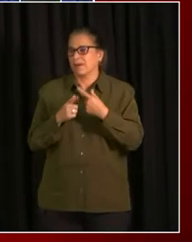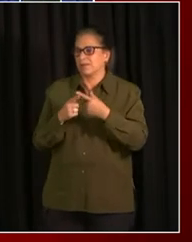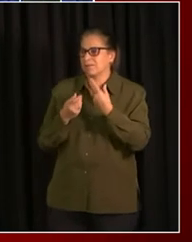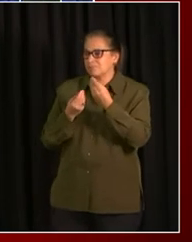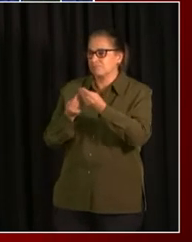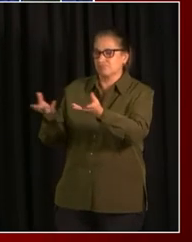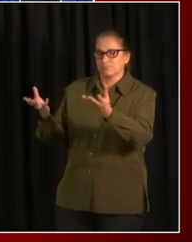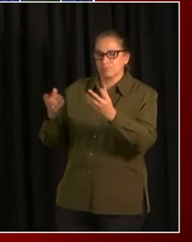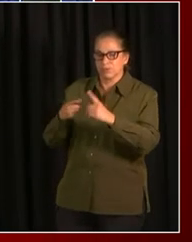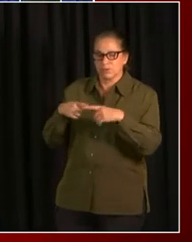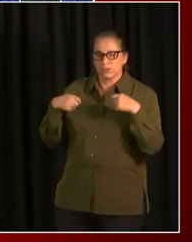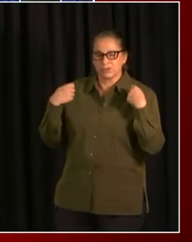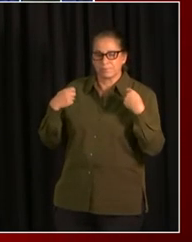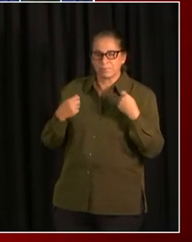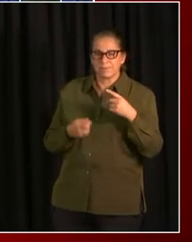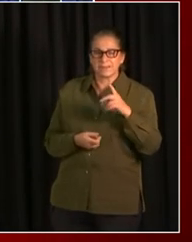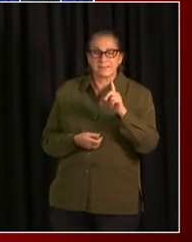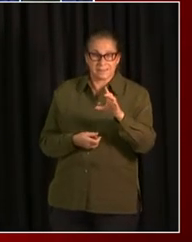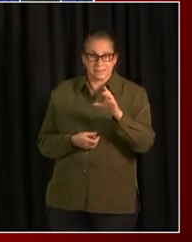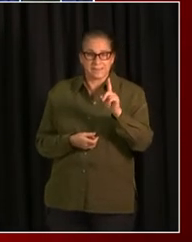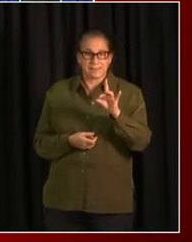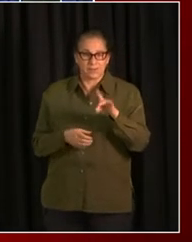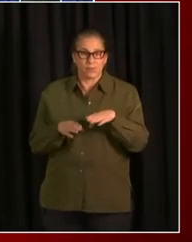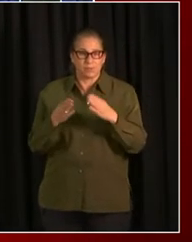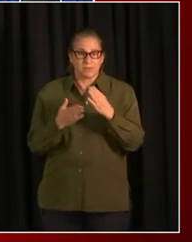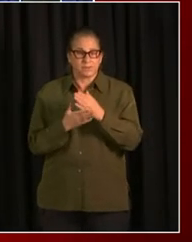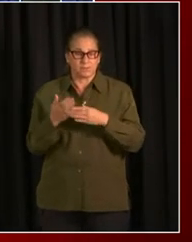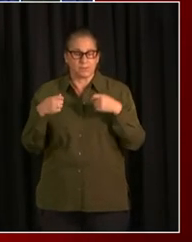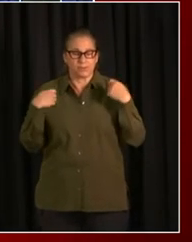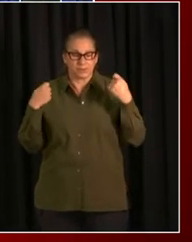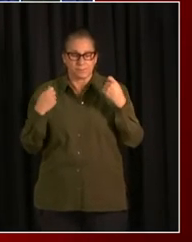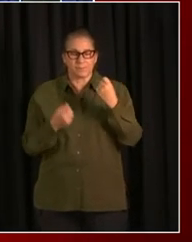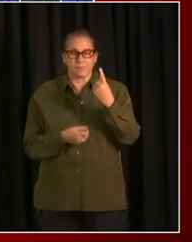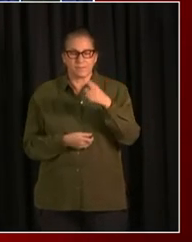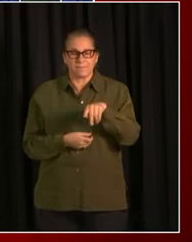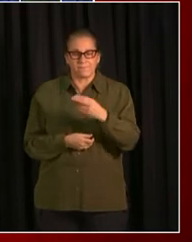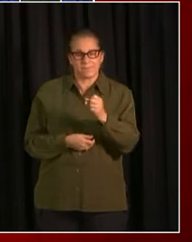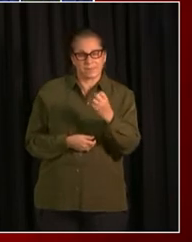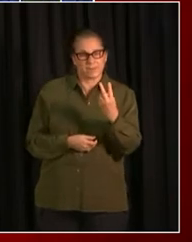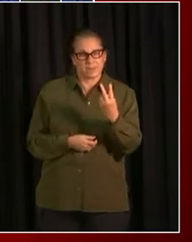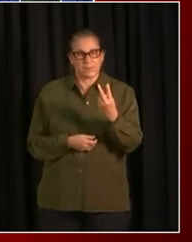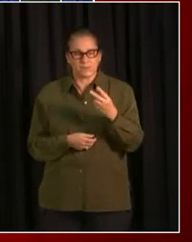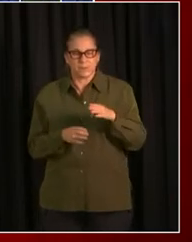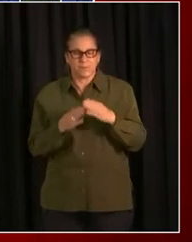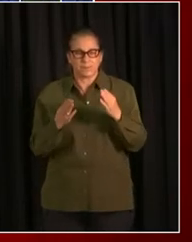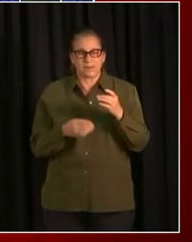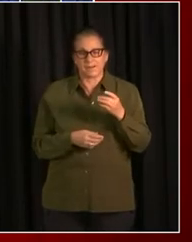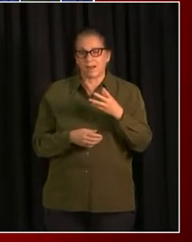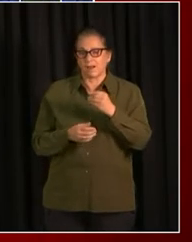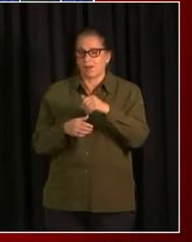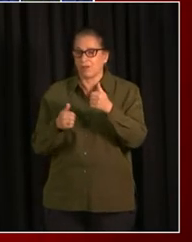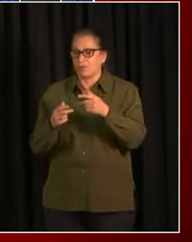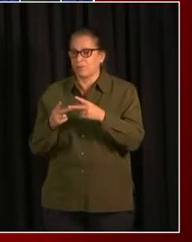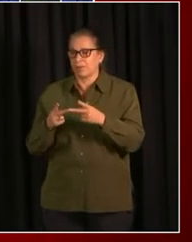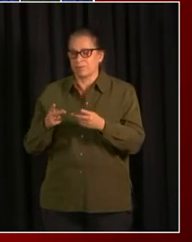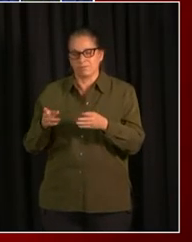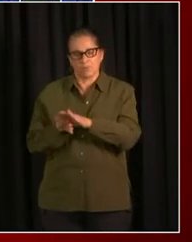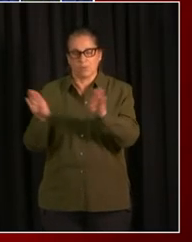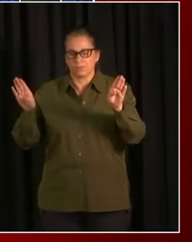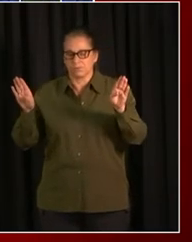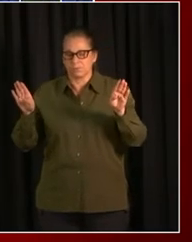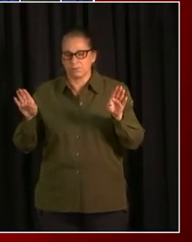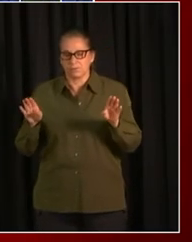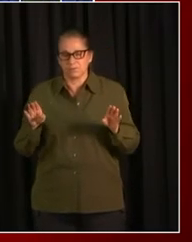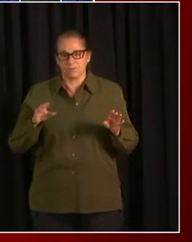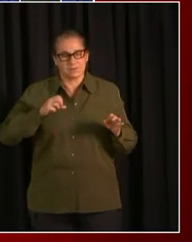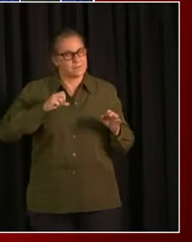in phase 2, which is earlier than some areas, and so has the restrictions in place that we feel are